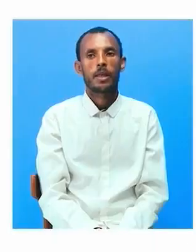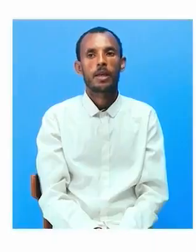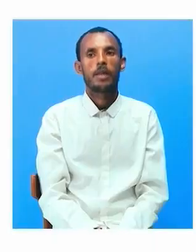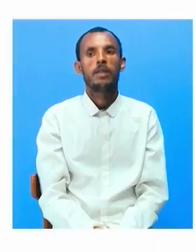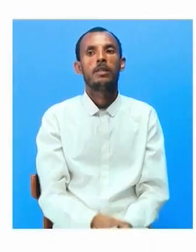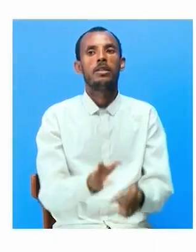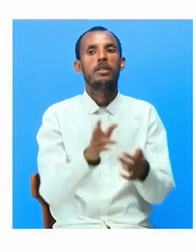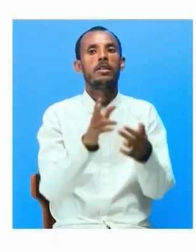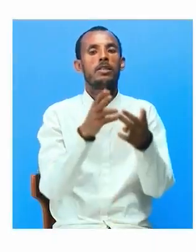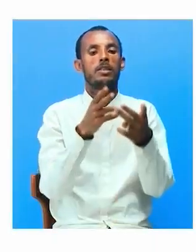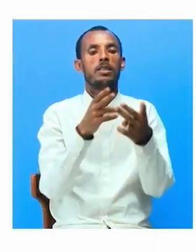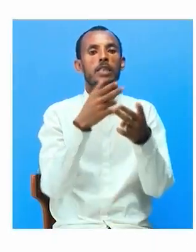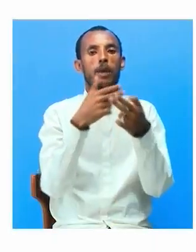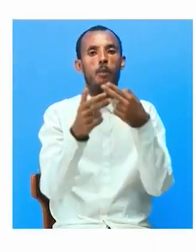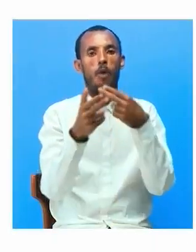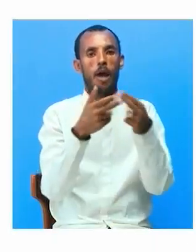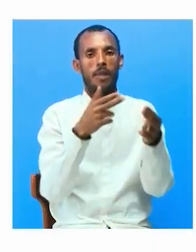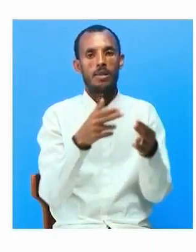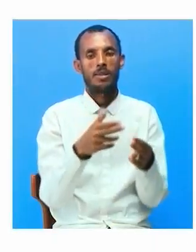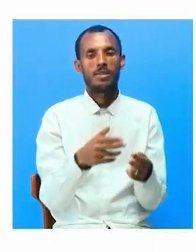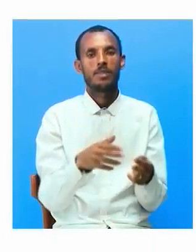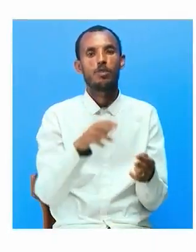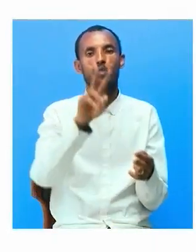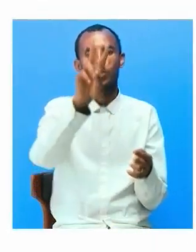Product of two negative integers.